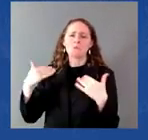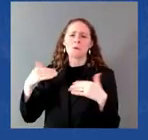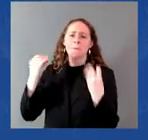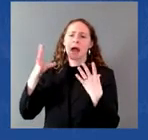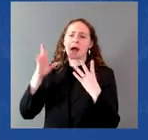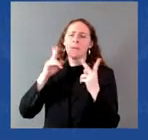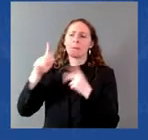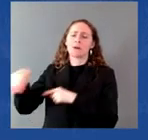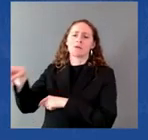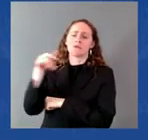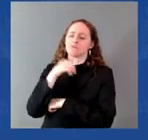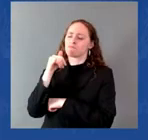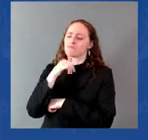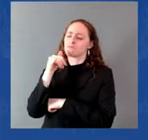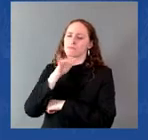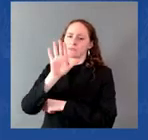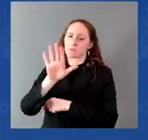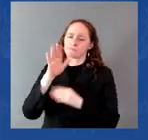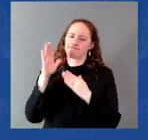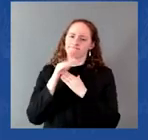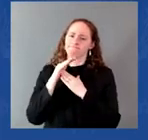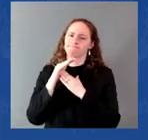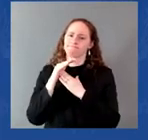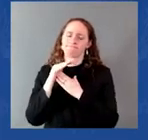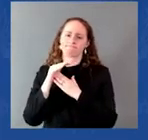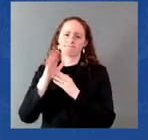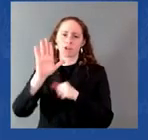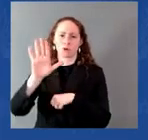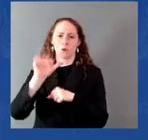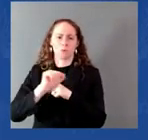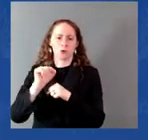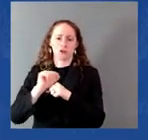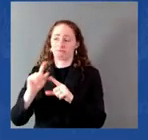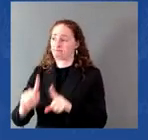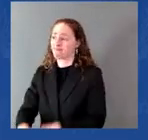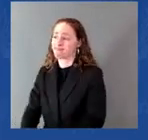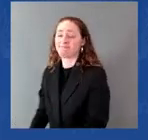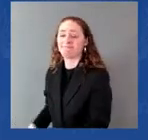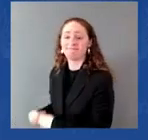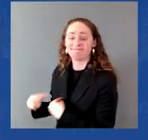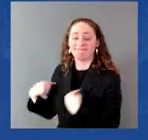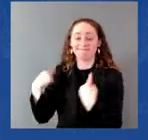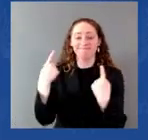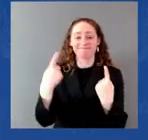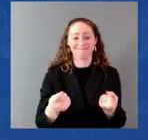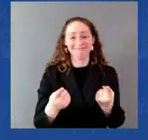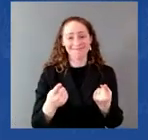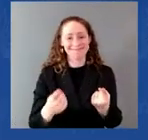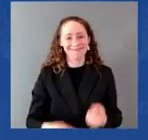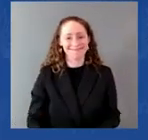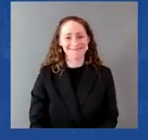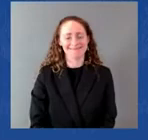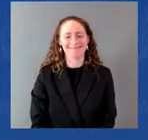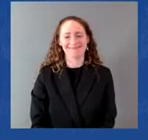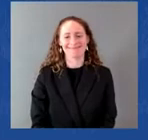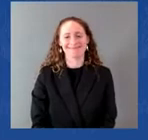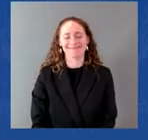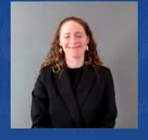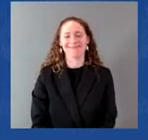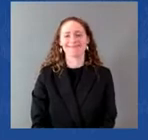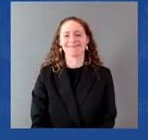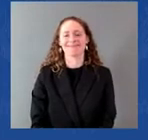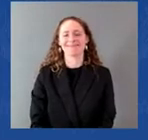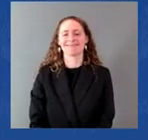immeasurable. Her gift, she touches the range of human nature and the sense of struggle and how